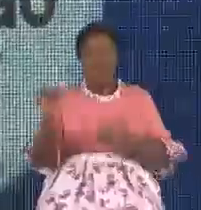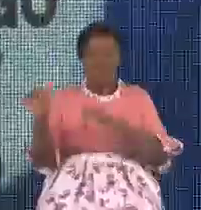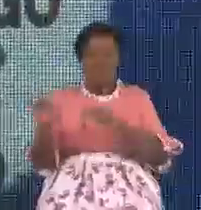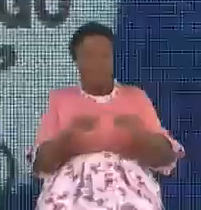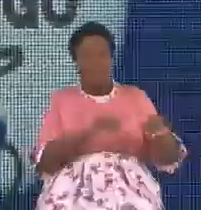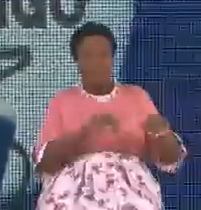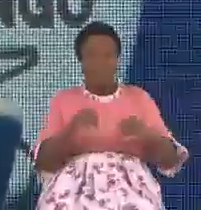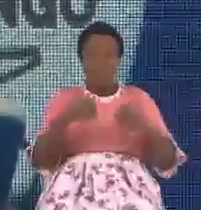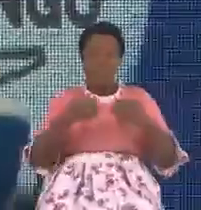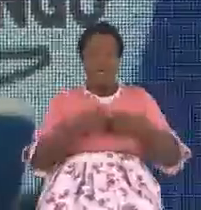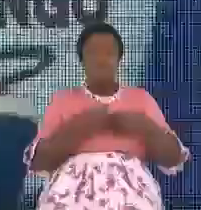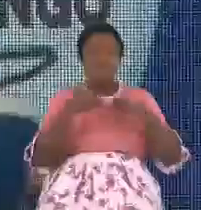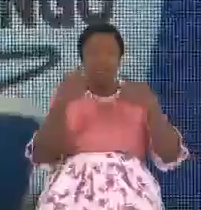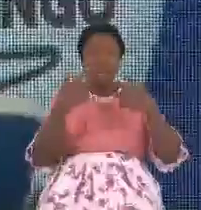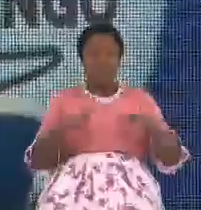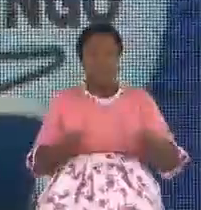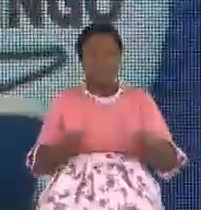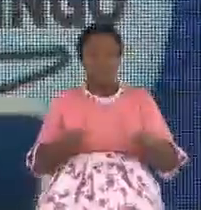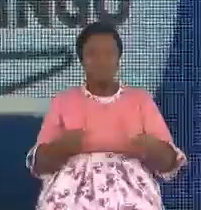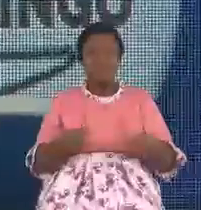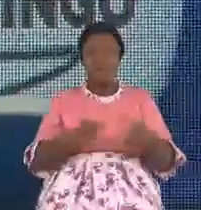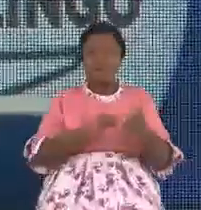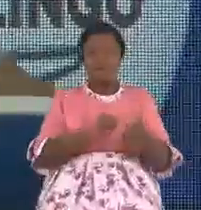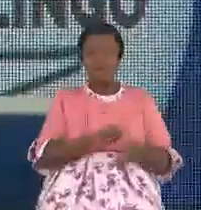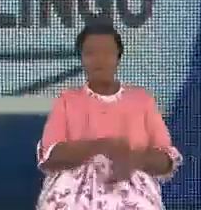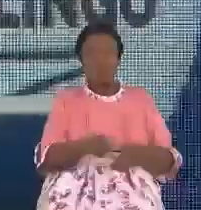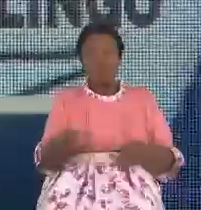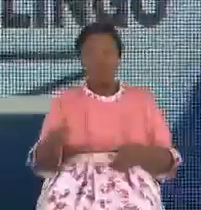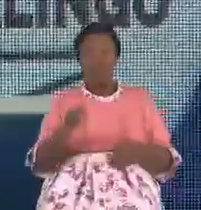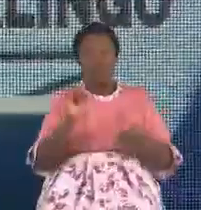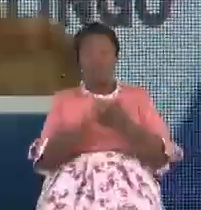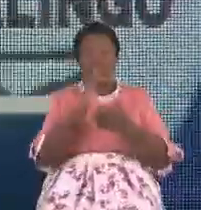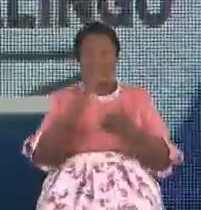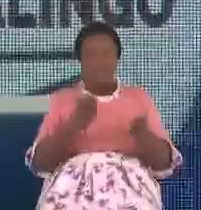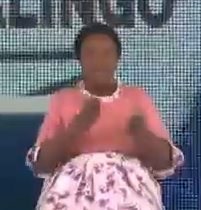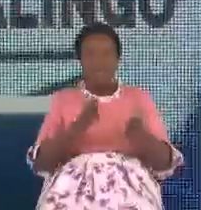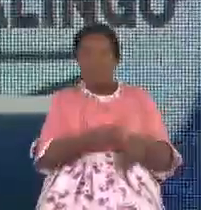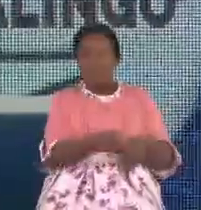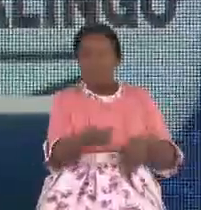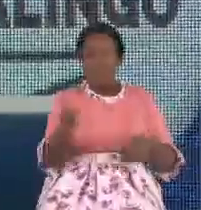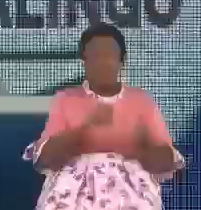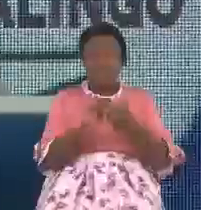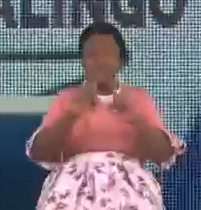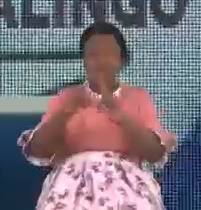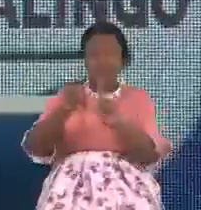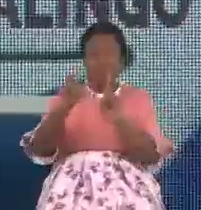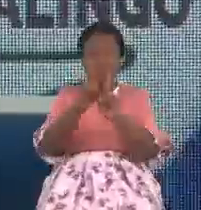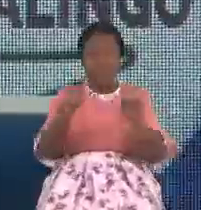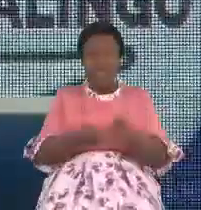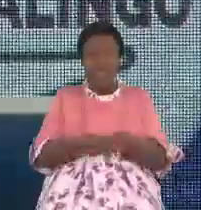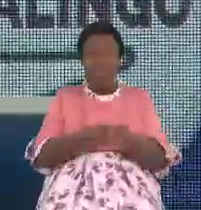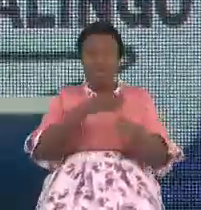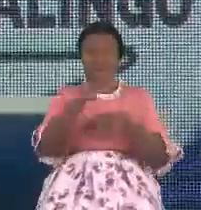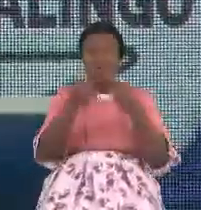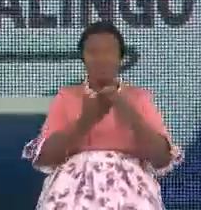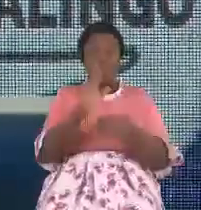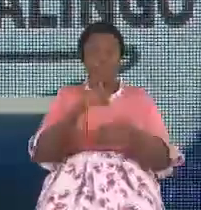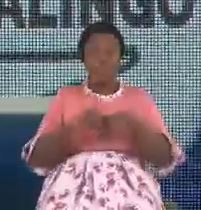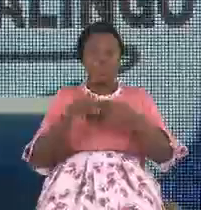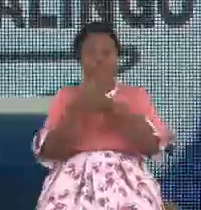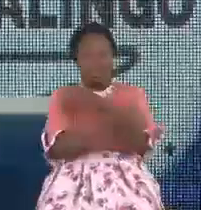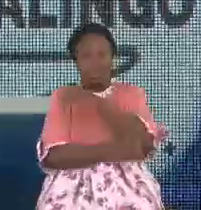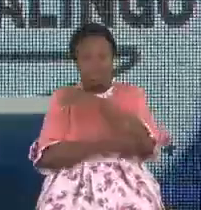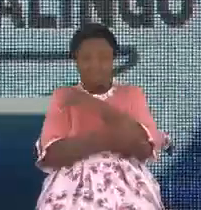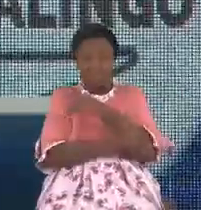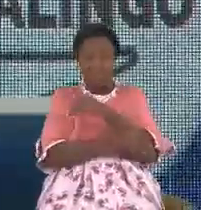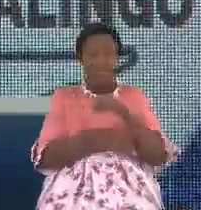has taken place those who are here these are in various locations all over the country over the